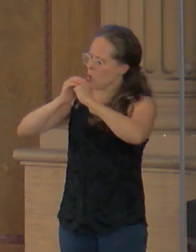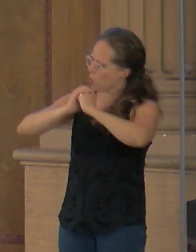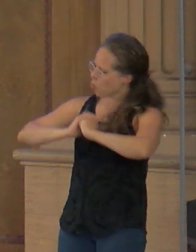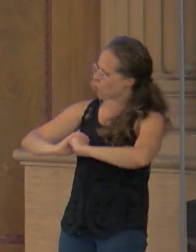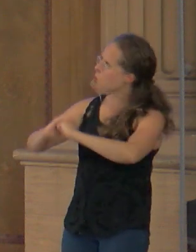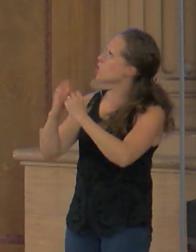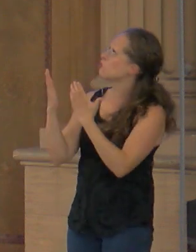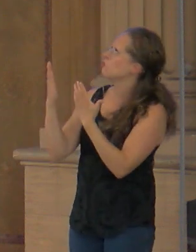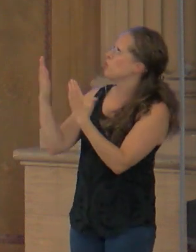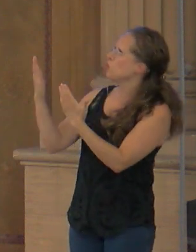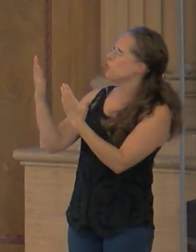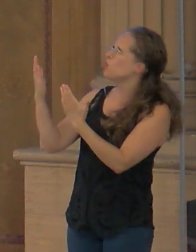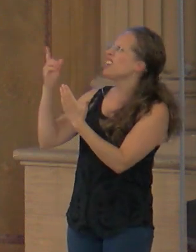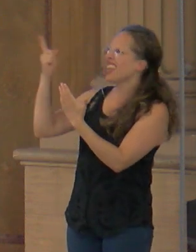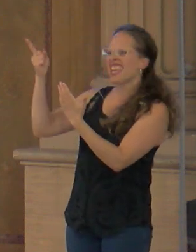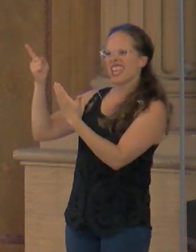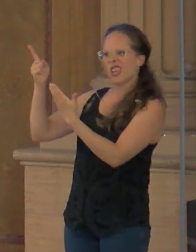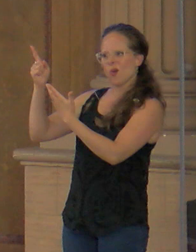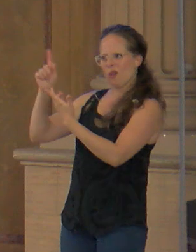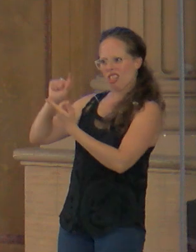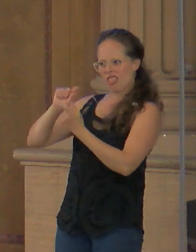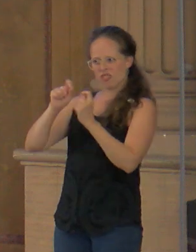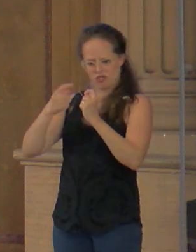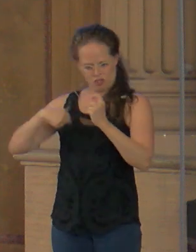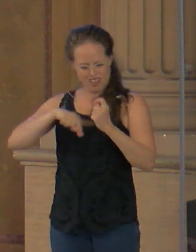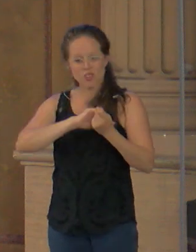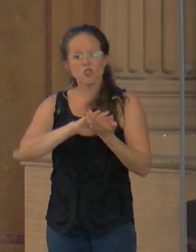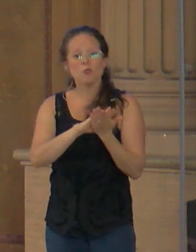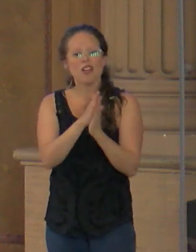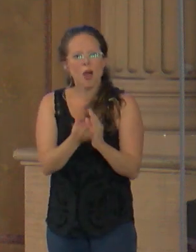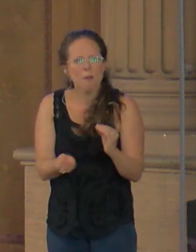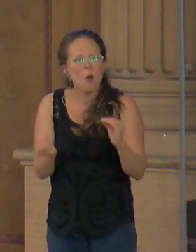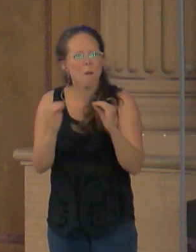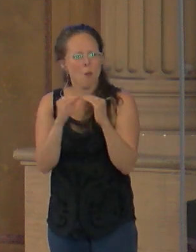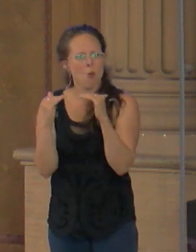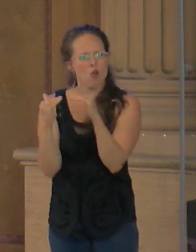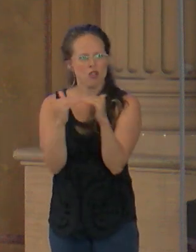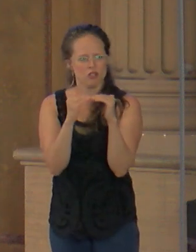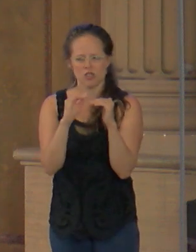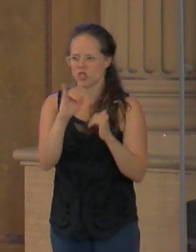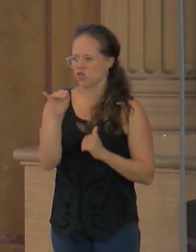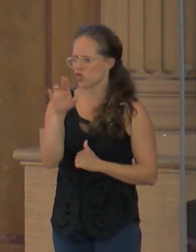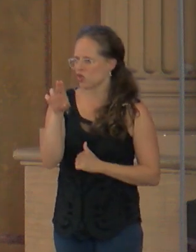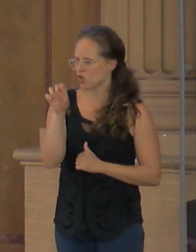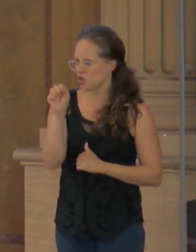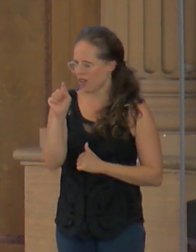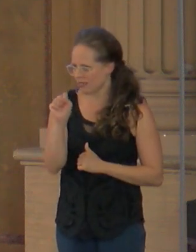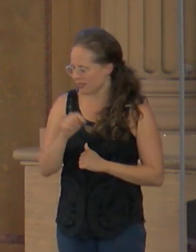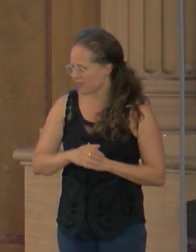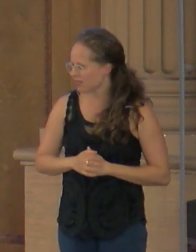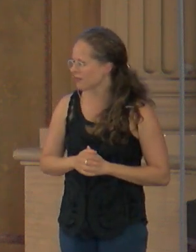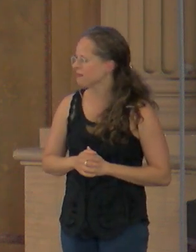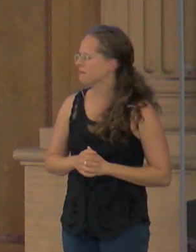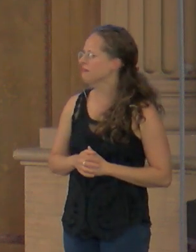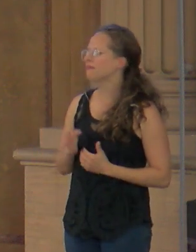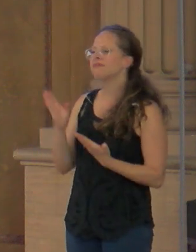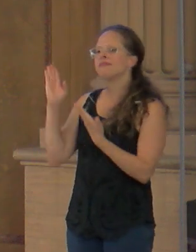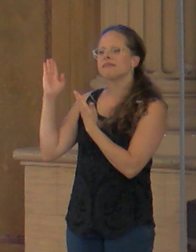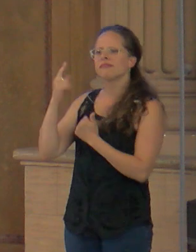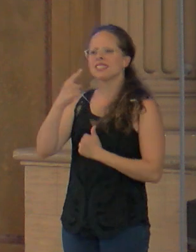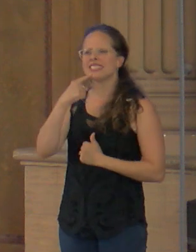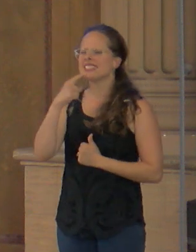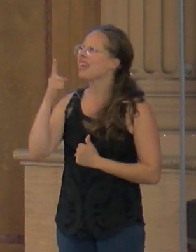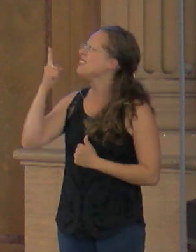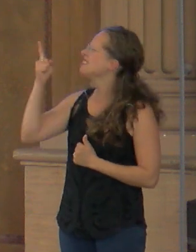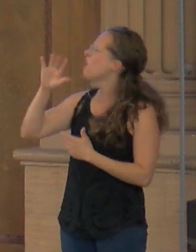us into a just people. So Deuteronomy 32 verse 4 says, "The rock, his work is perfect, for all his